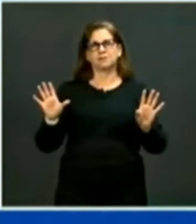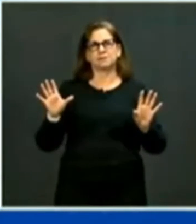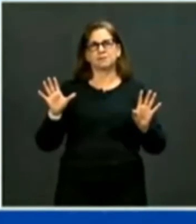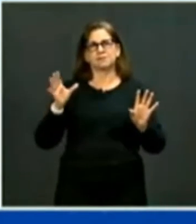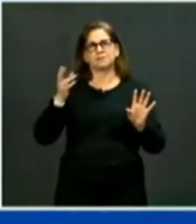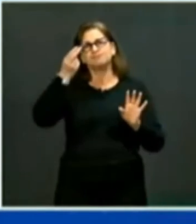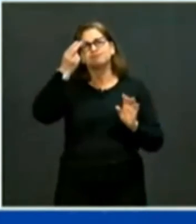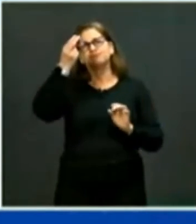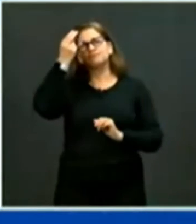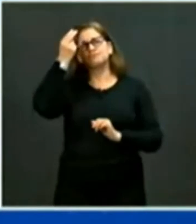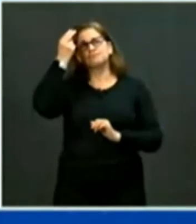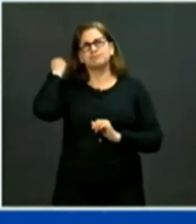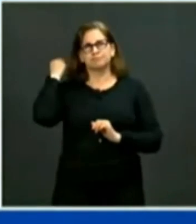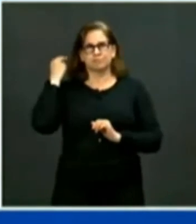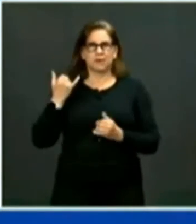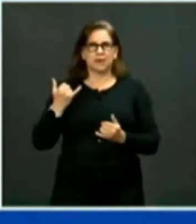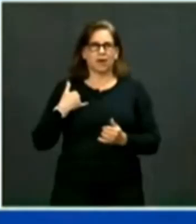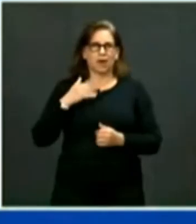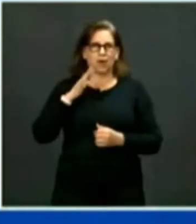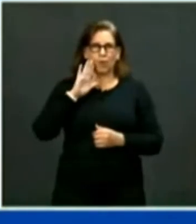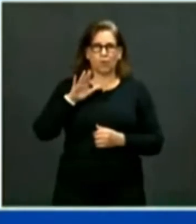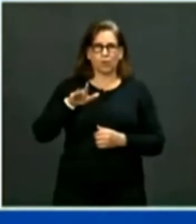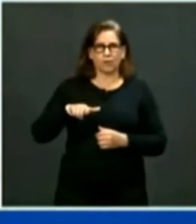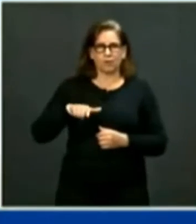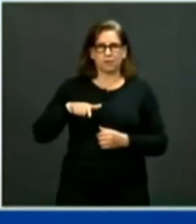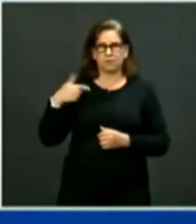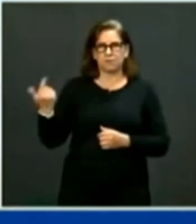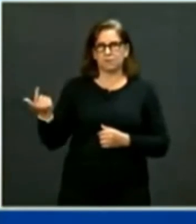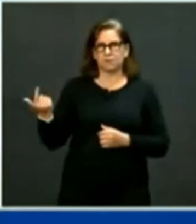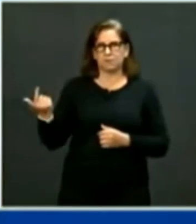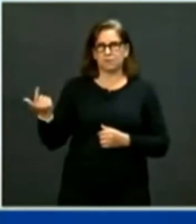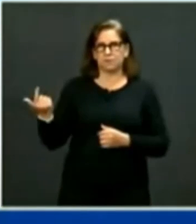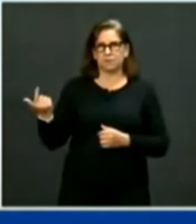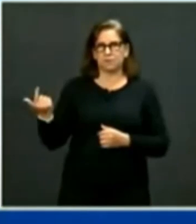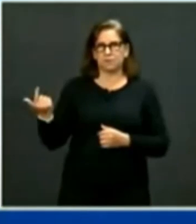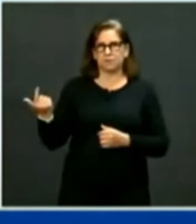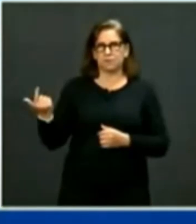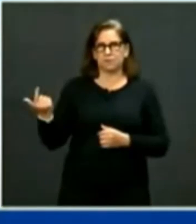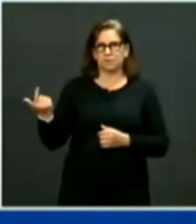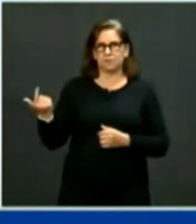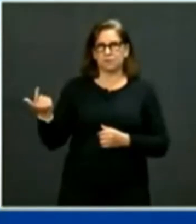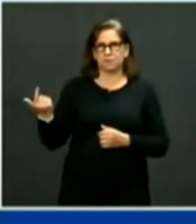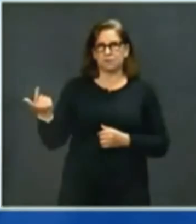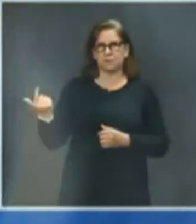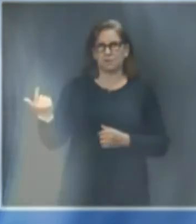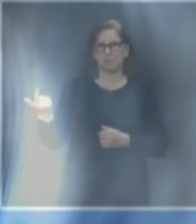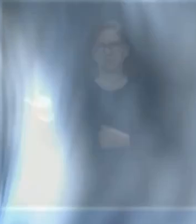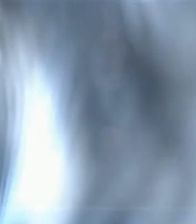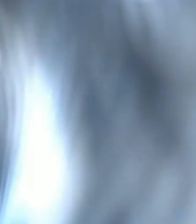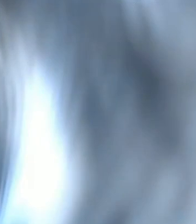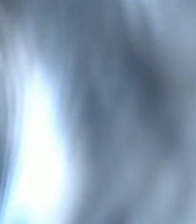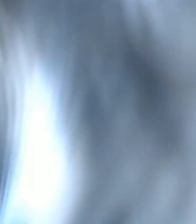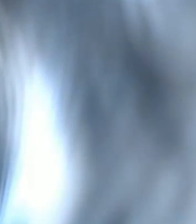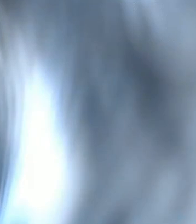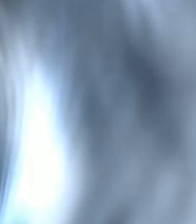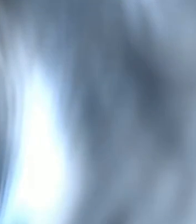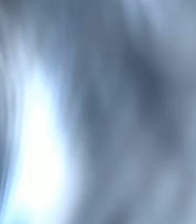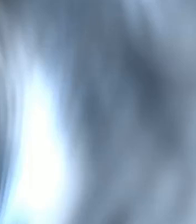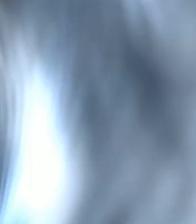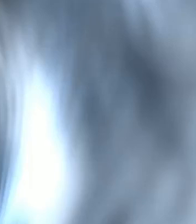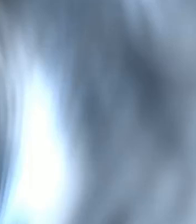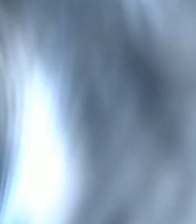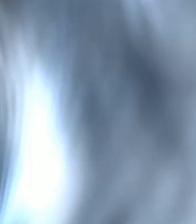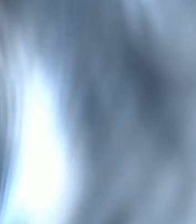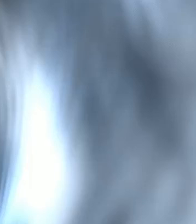for him to speak and make some comments. And I hope I get... Yeah, we're not listening to none of that because that's stupid. This